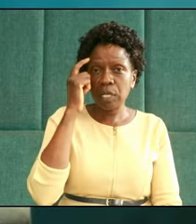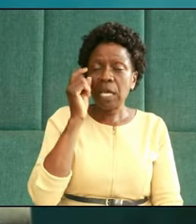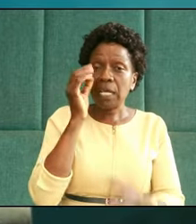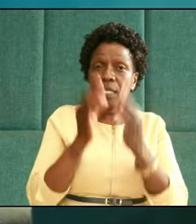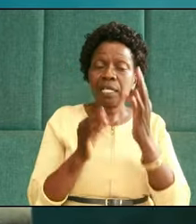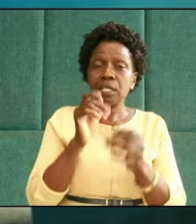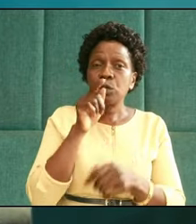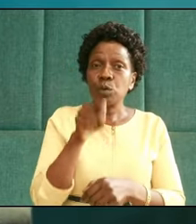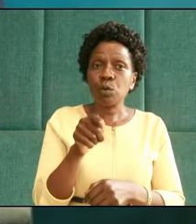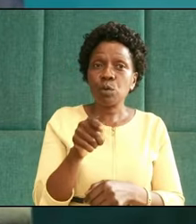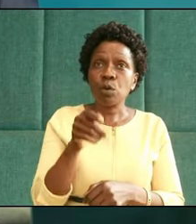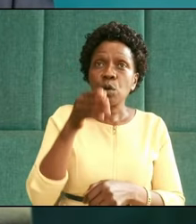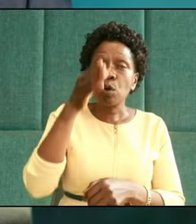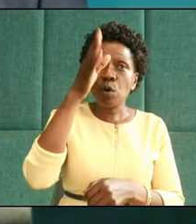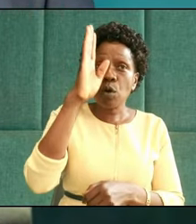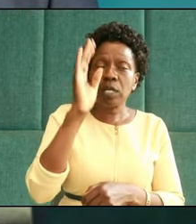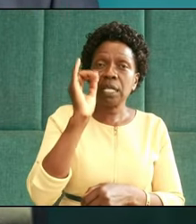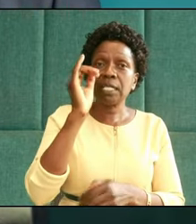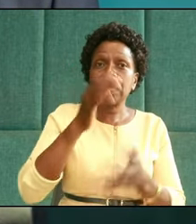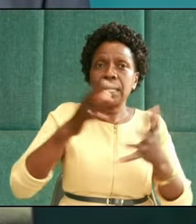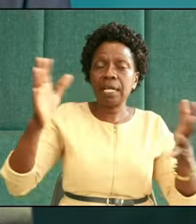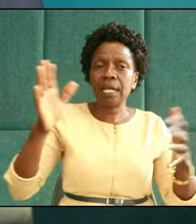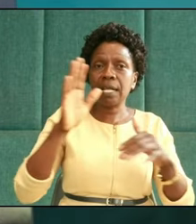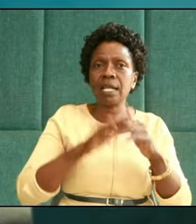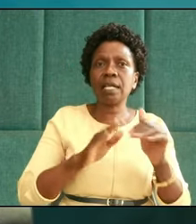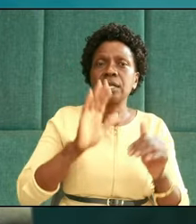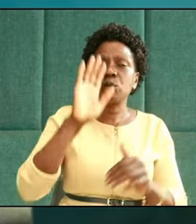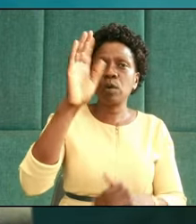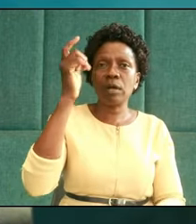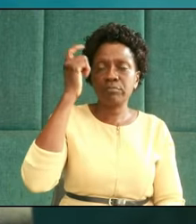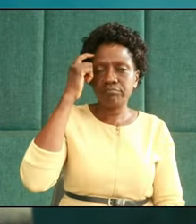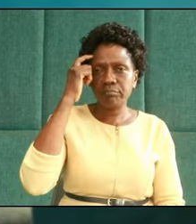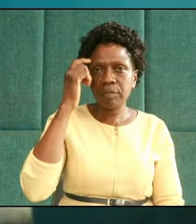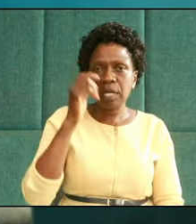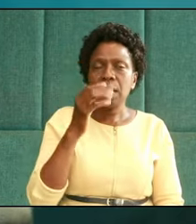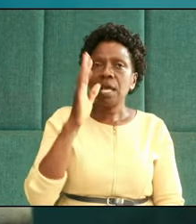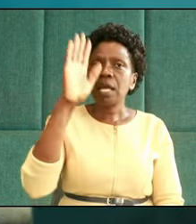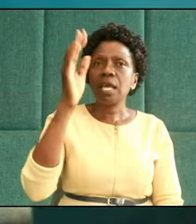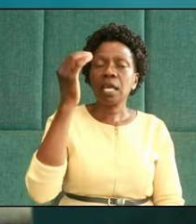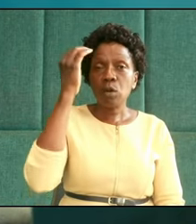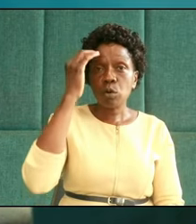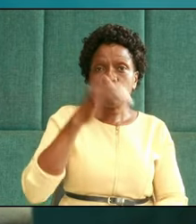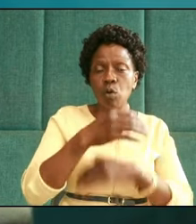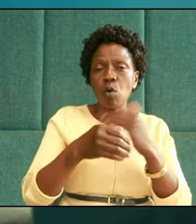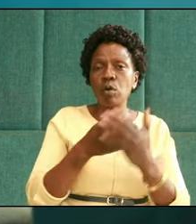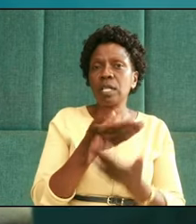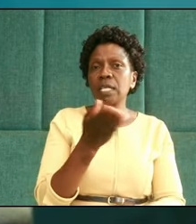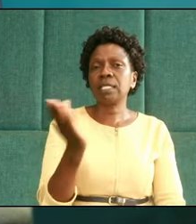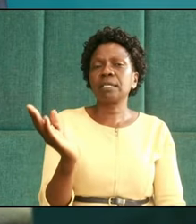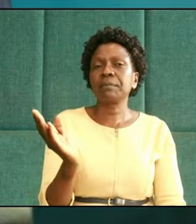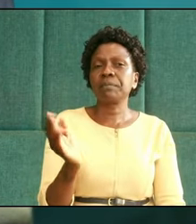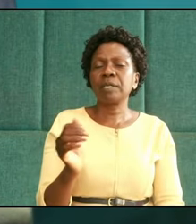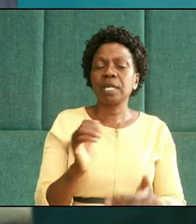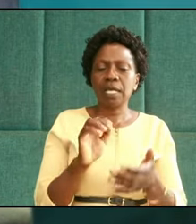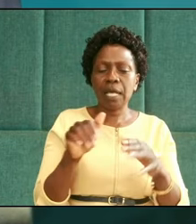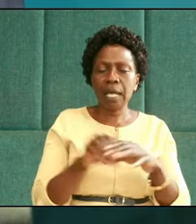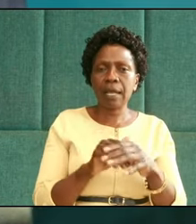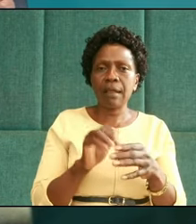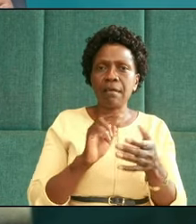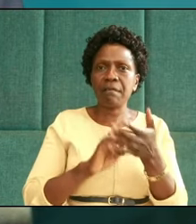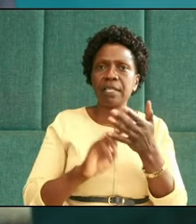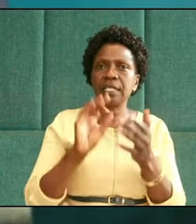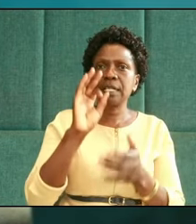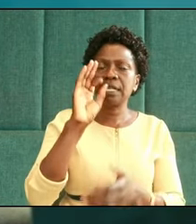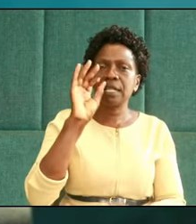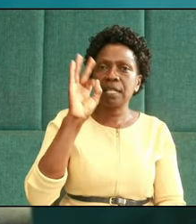is greater than your conscience, and he knows all things. So Paul here says in verse 34, Who